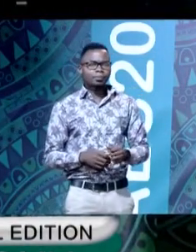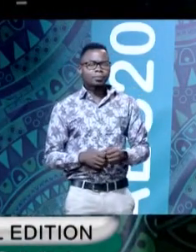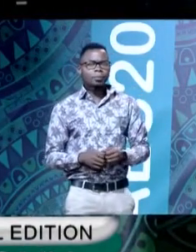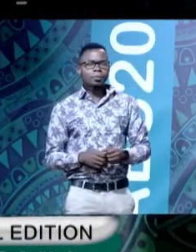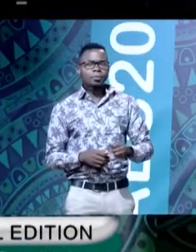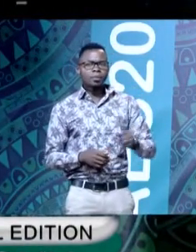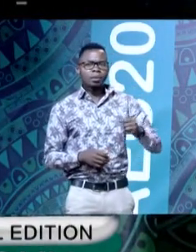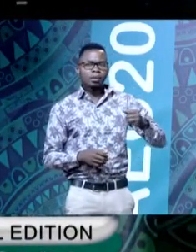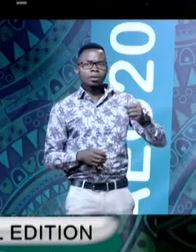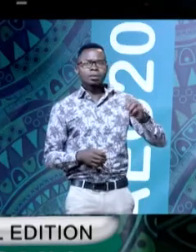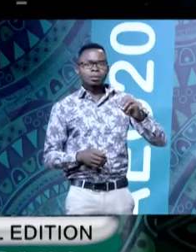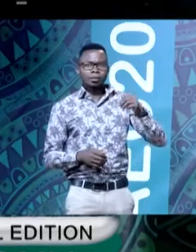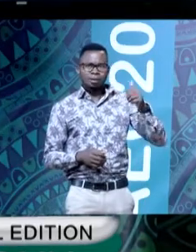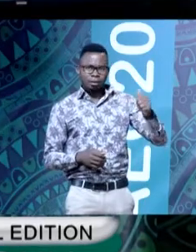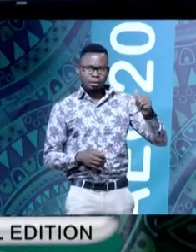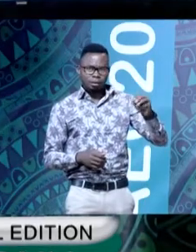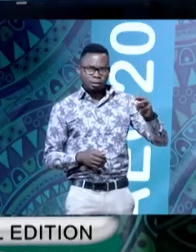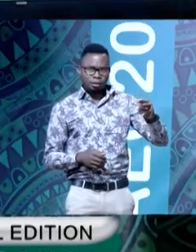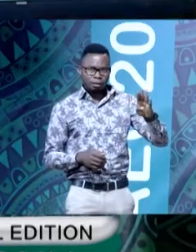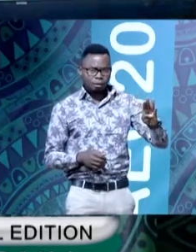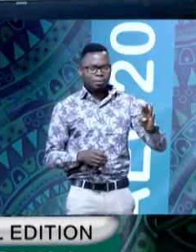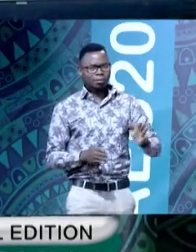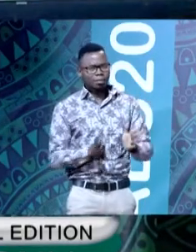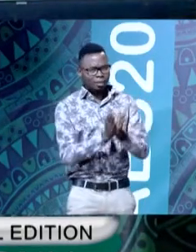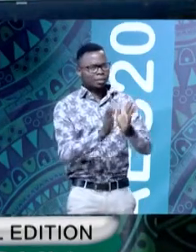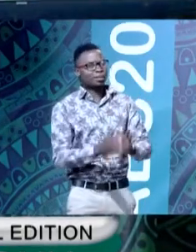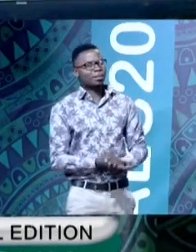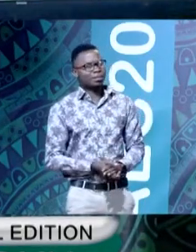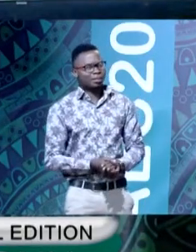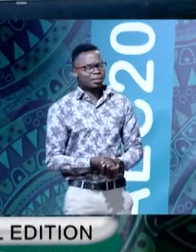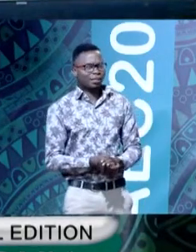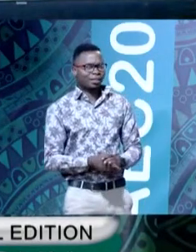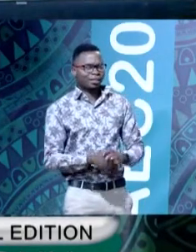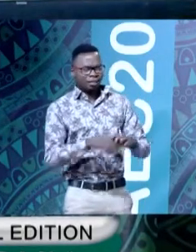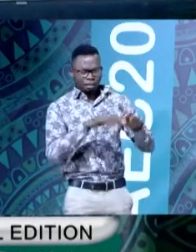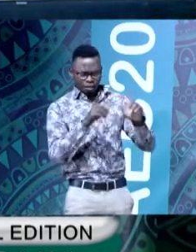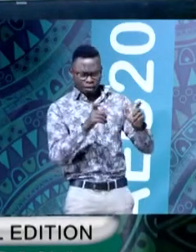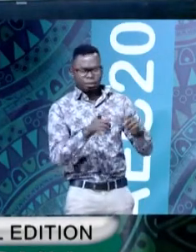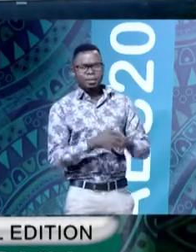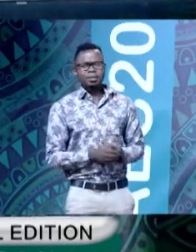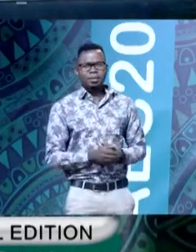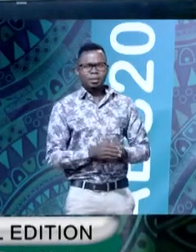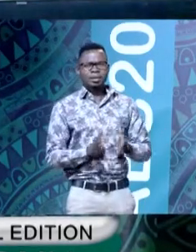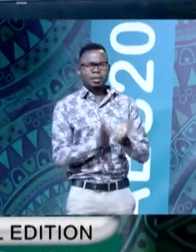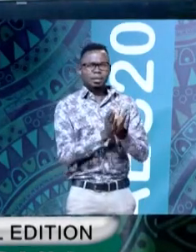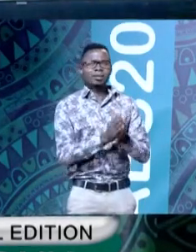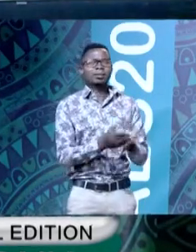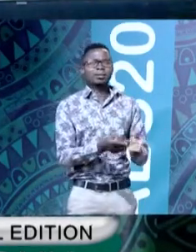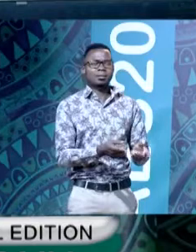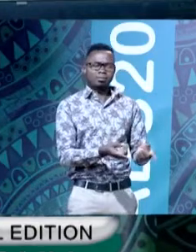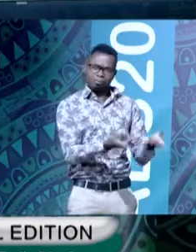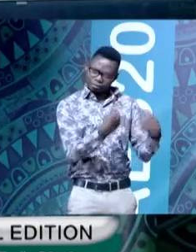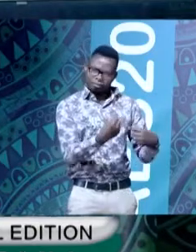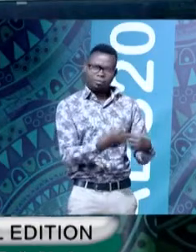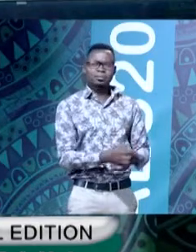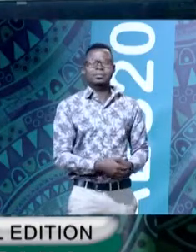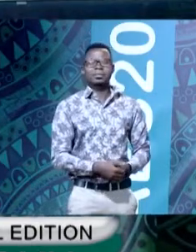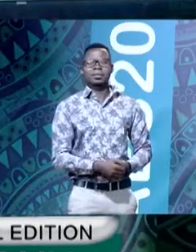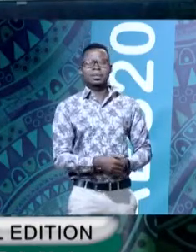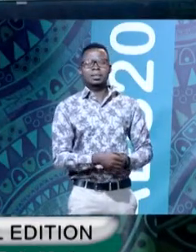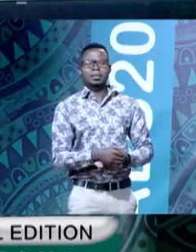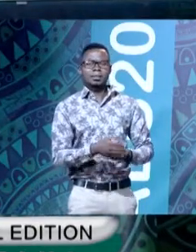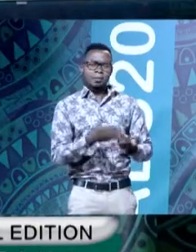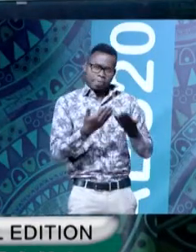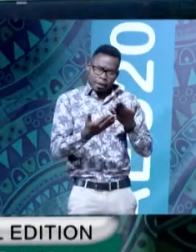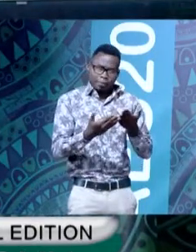the Egypt's ambassador to Nigeria. Your Excellency, sir, if you heard my question, please do answer what I asked.